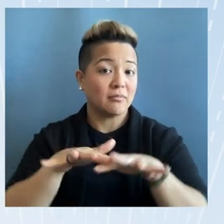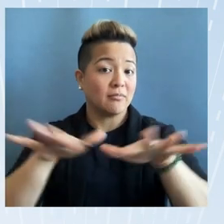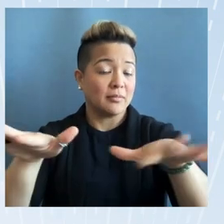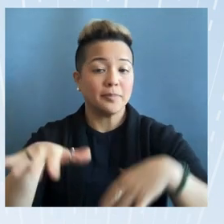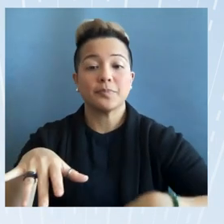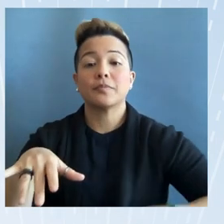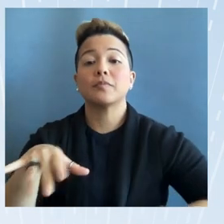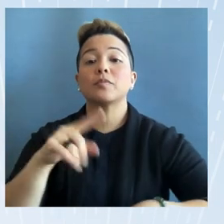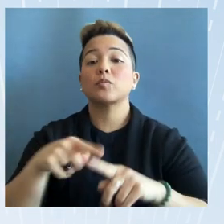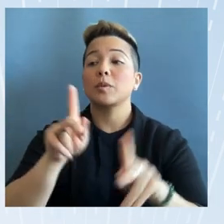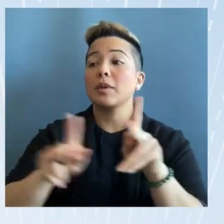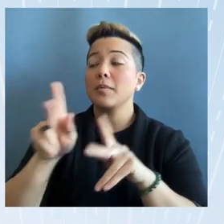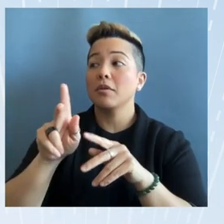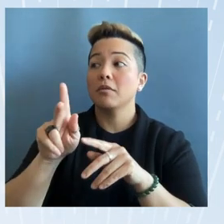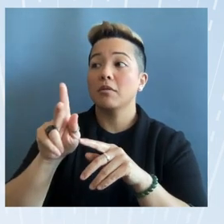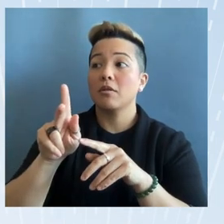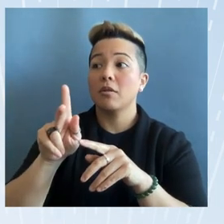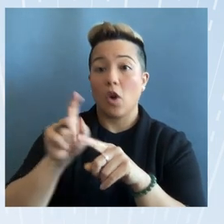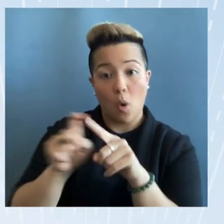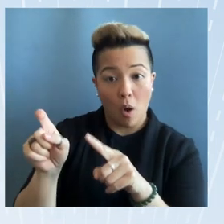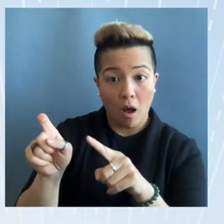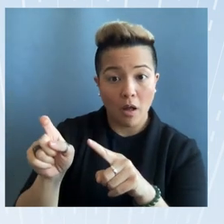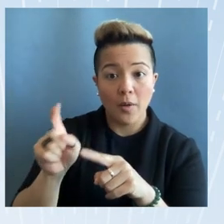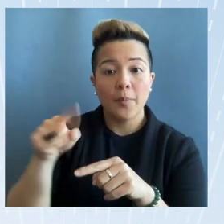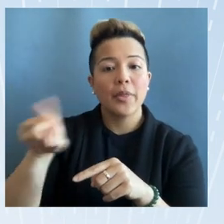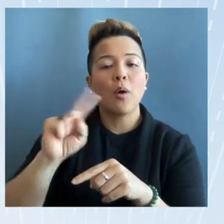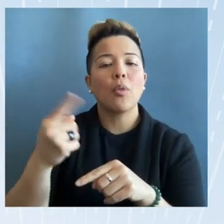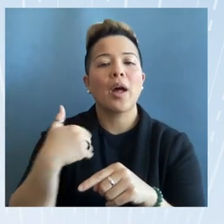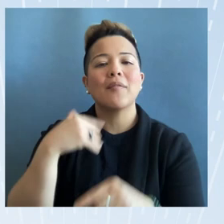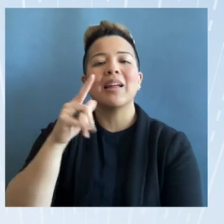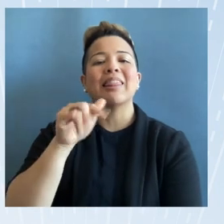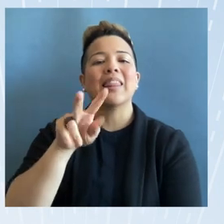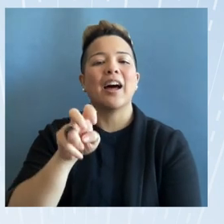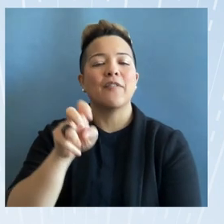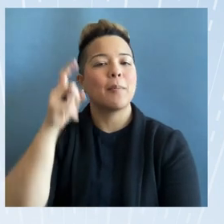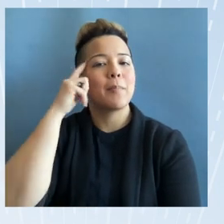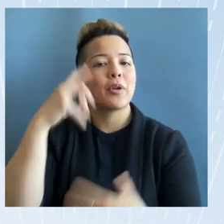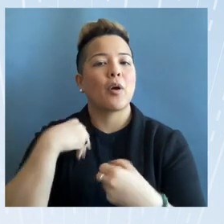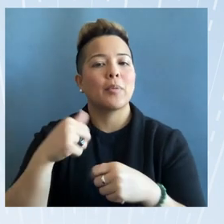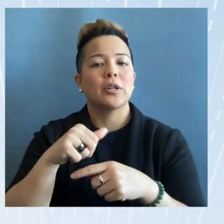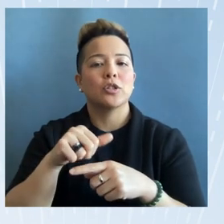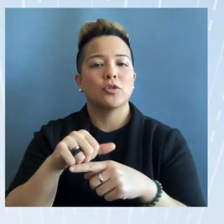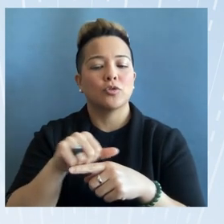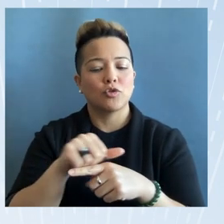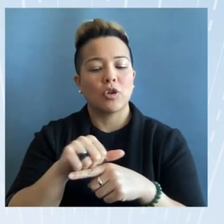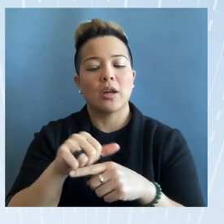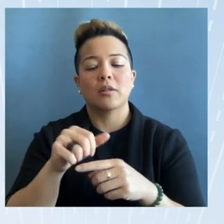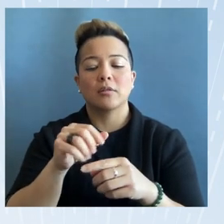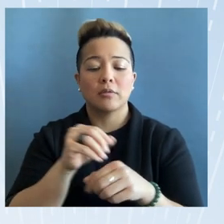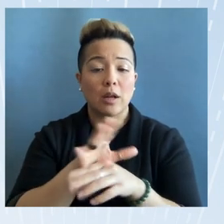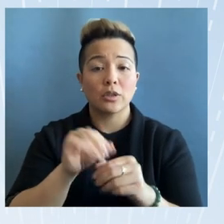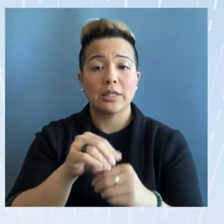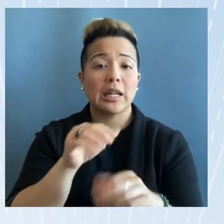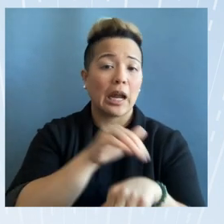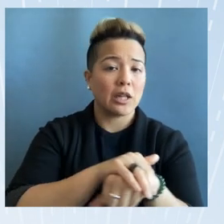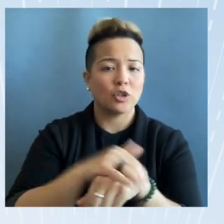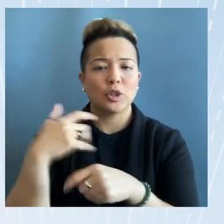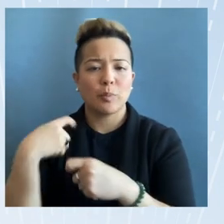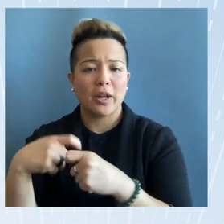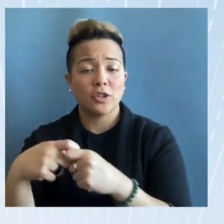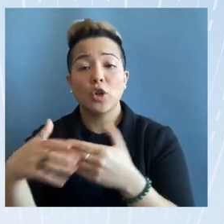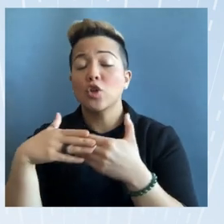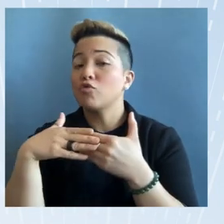When people call, they only have the live mental health trained counselors in English and Spanish. The rest is used